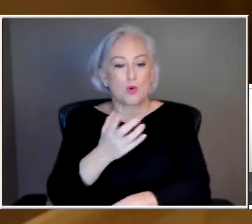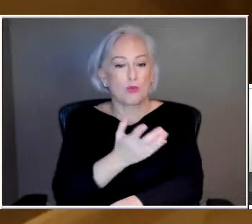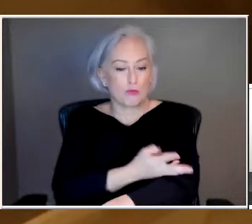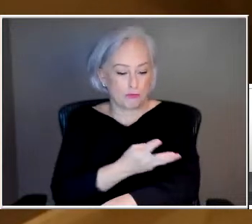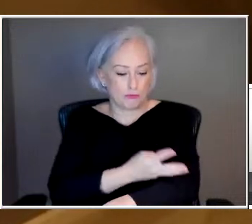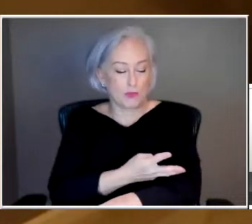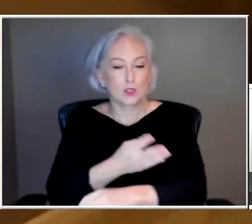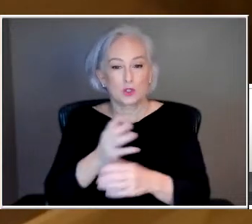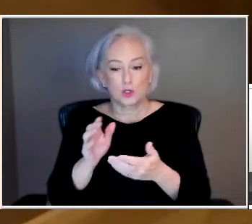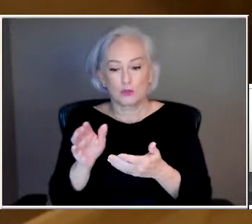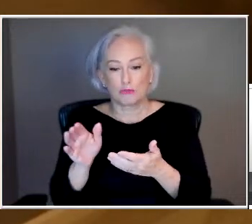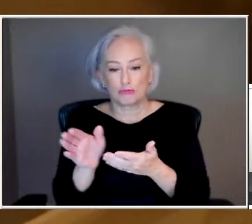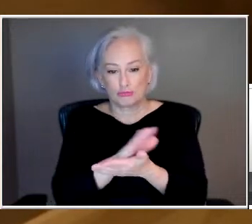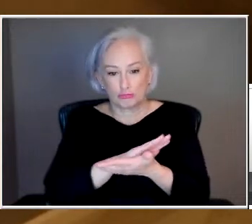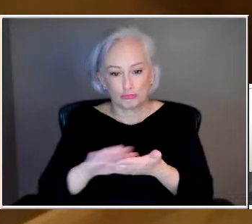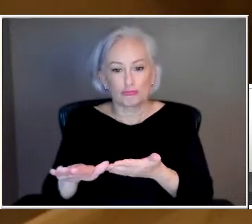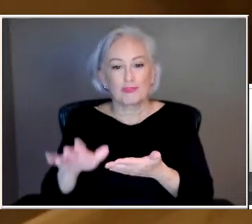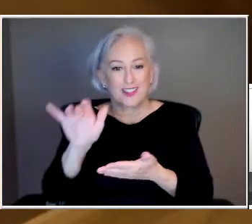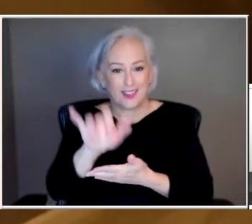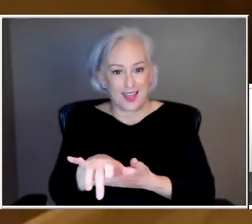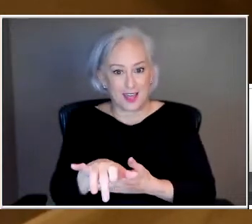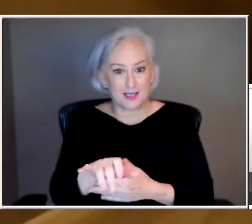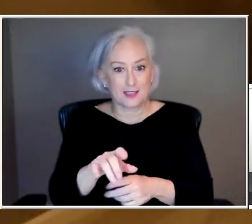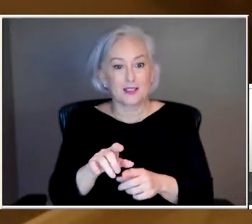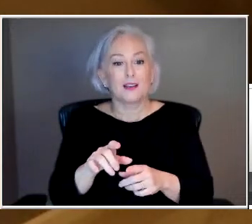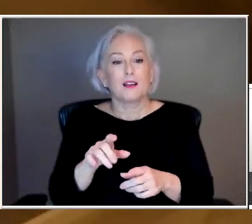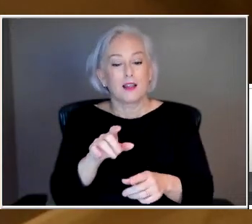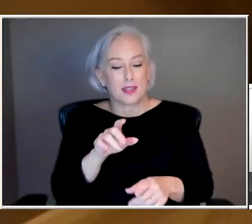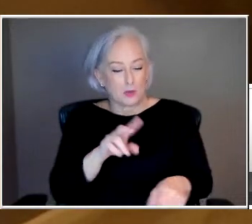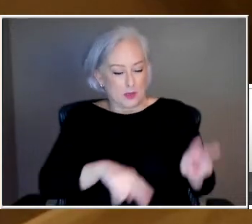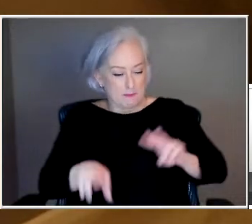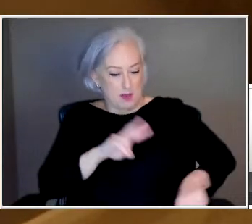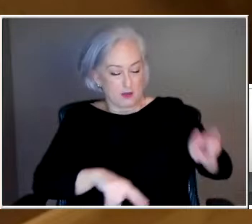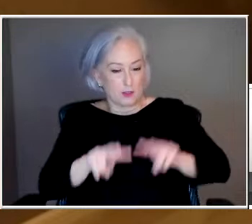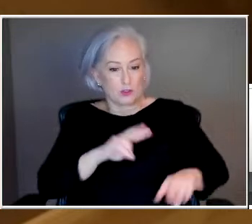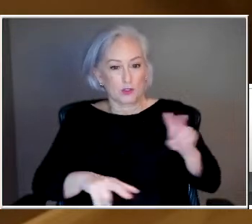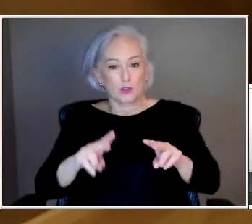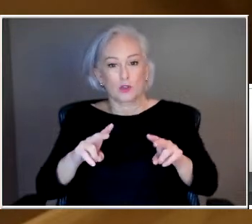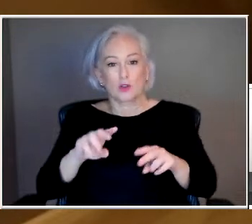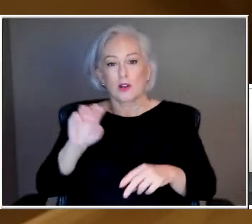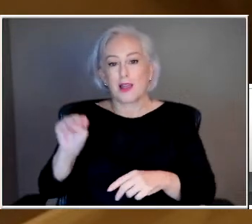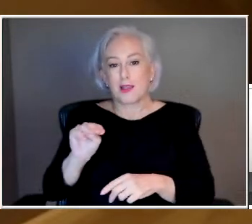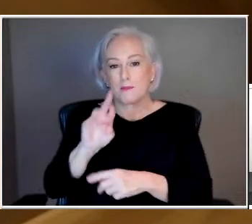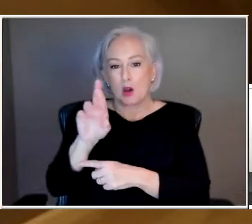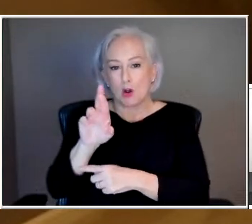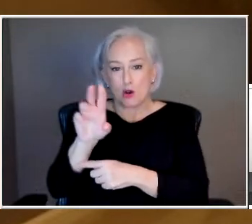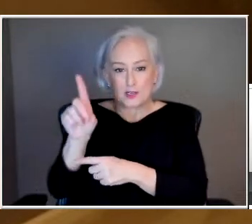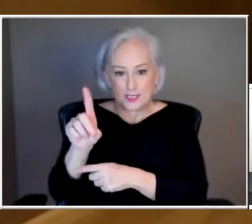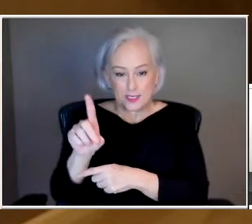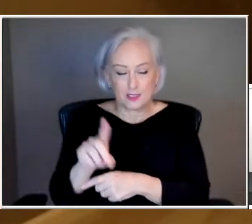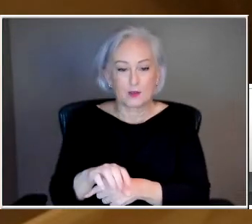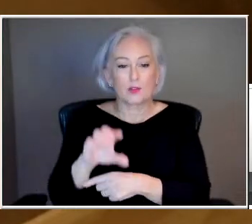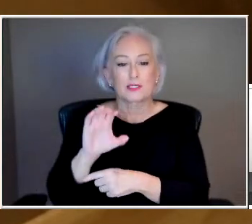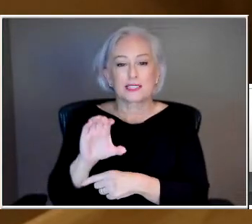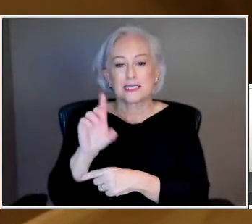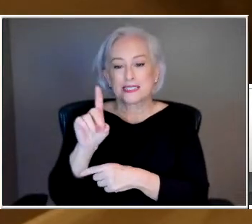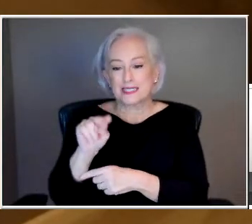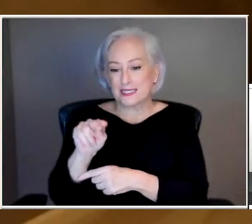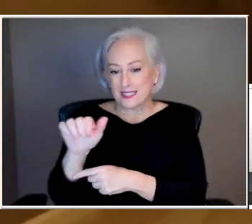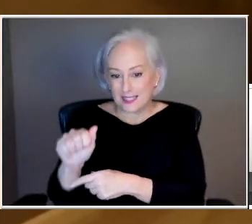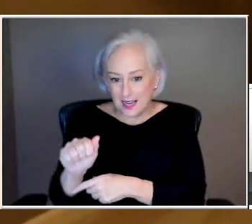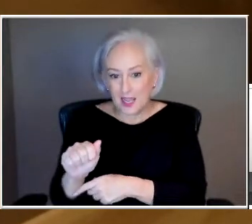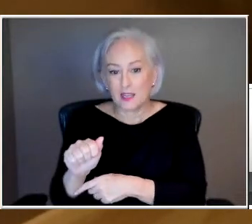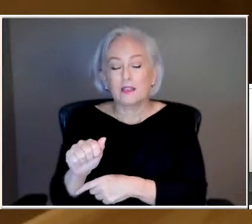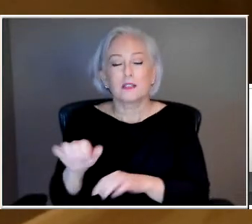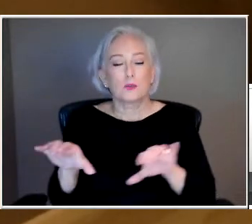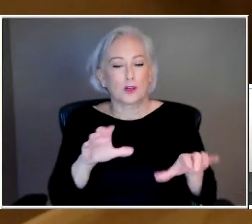And then we do monitoring, close monitoring with what we call as MRD or ctDNA. So we had been doing that